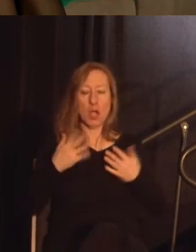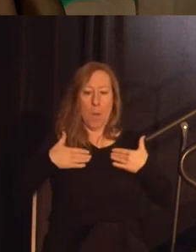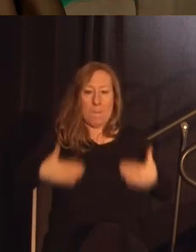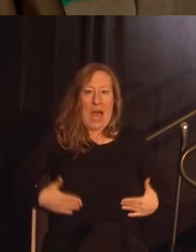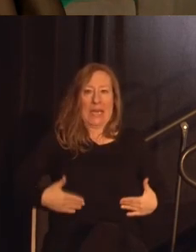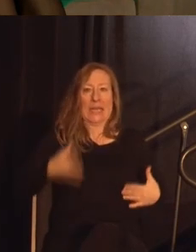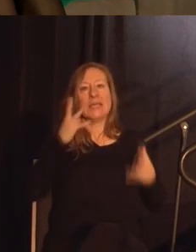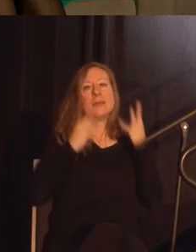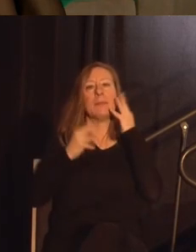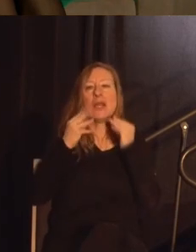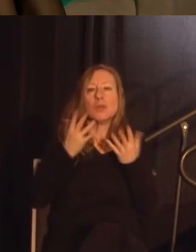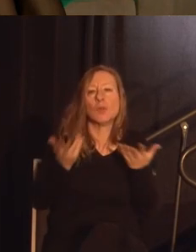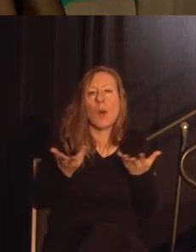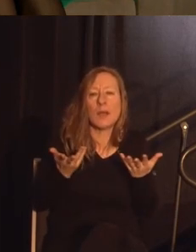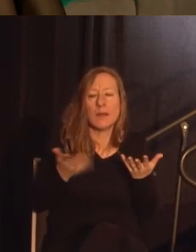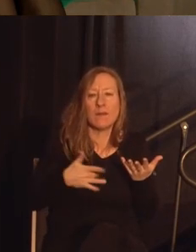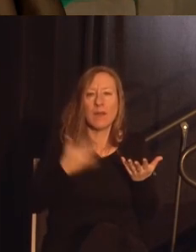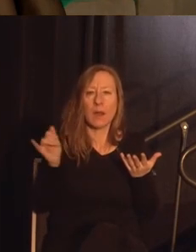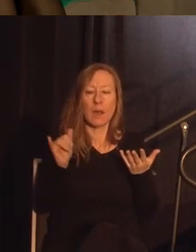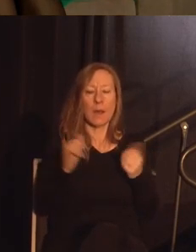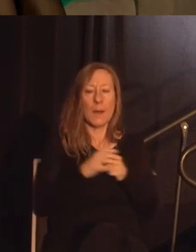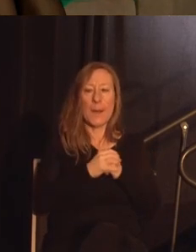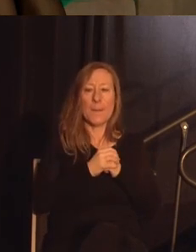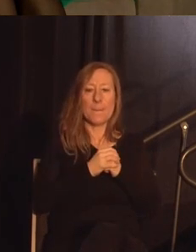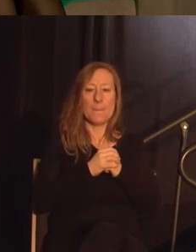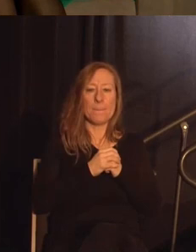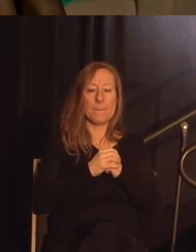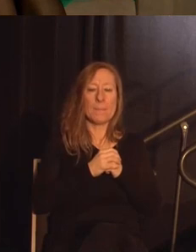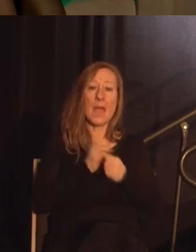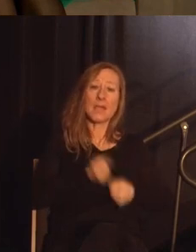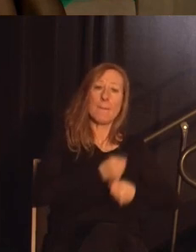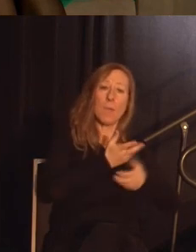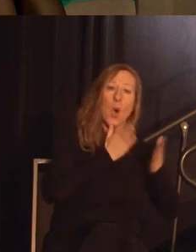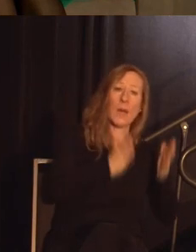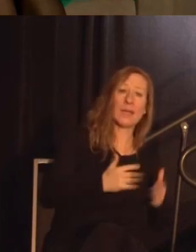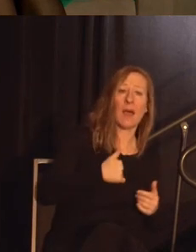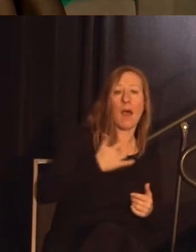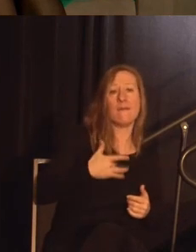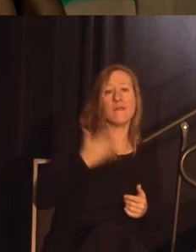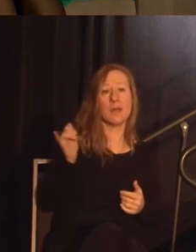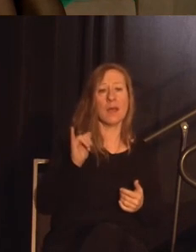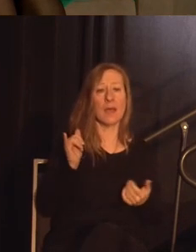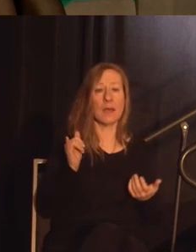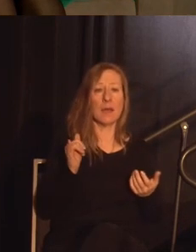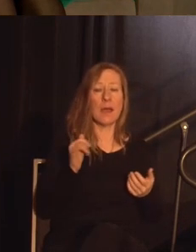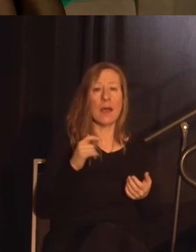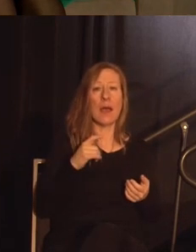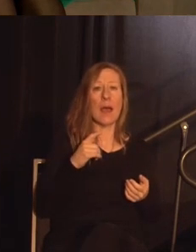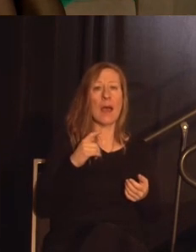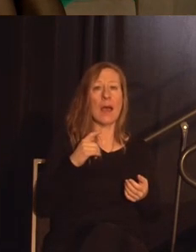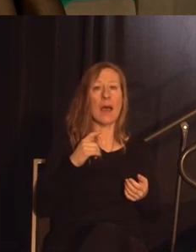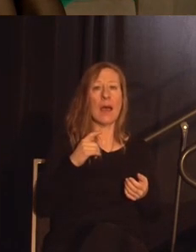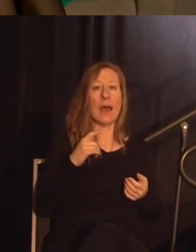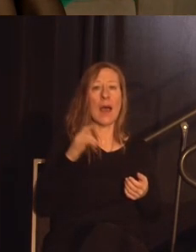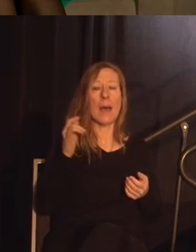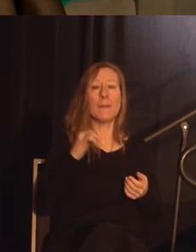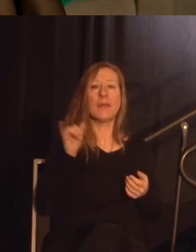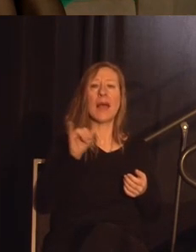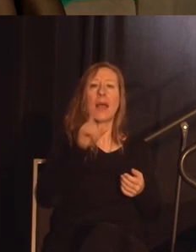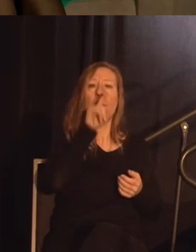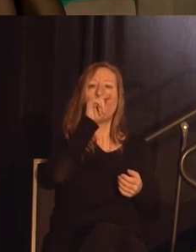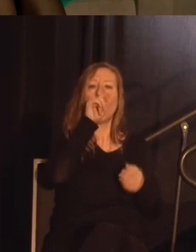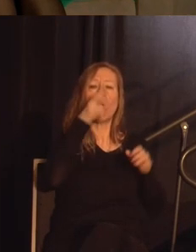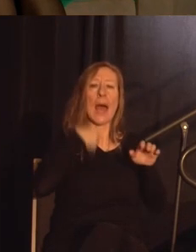or prose?" And I feel like in kind of like as a poet, I feel like I'm just kind of like hopping onto a pigeon and taking